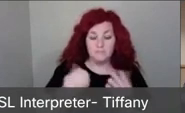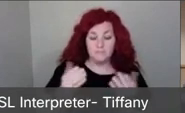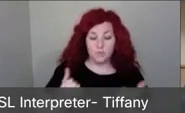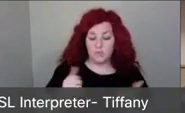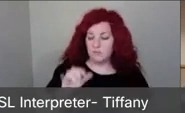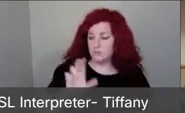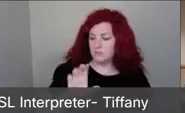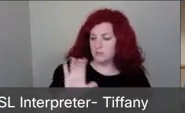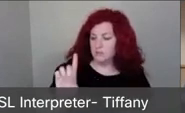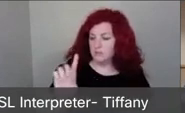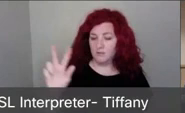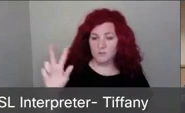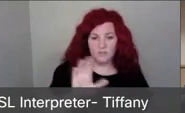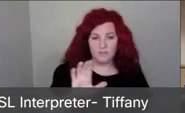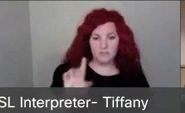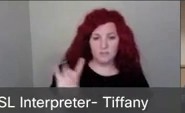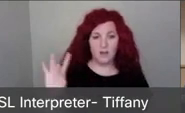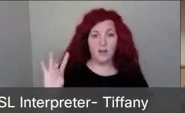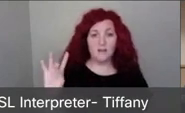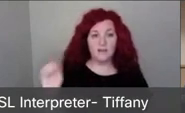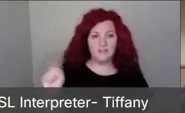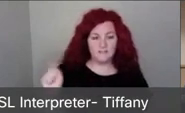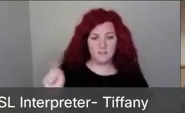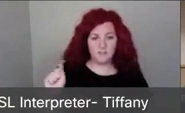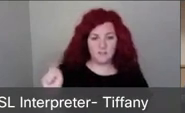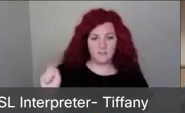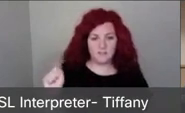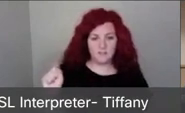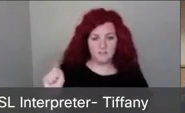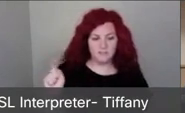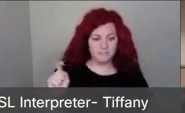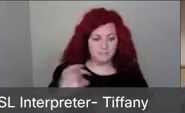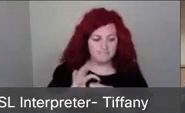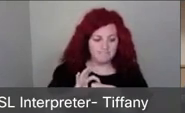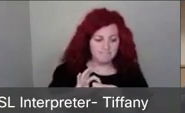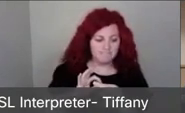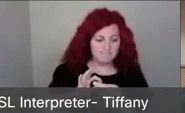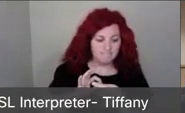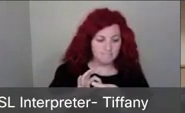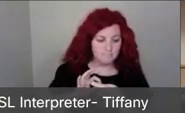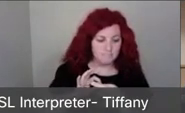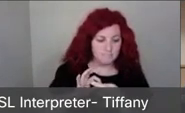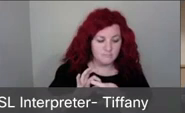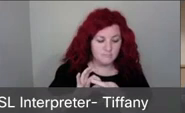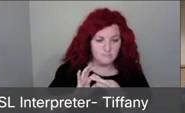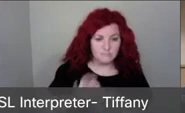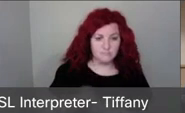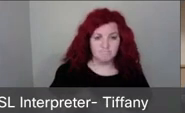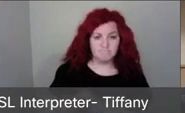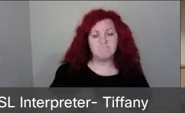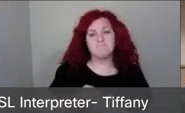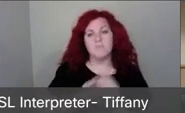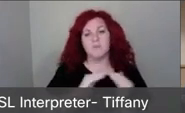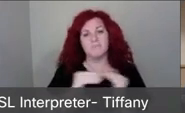CD3, CD8, that are in Phoenix, as pertains to some of my colleagues that joined me earlier tonight and some of the statements that were